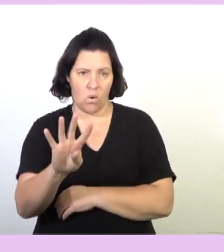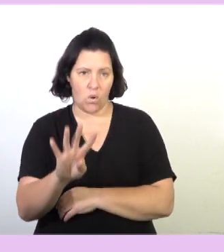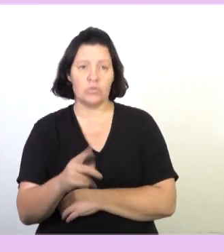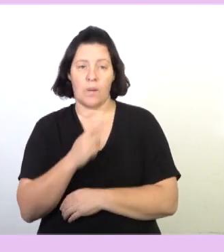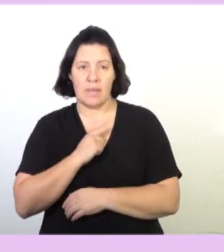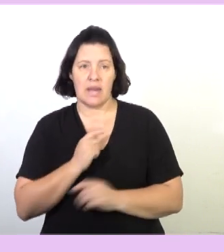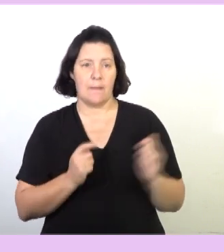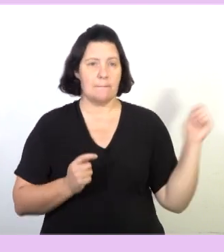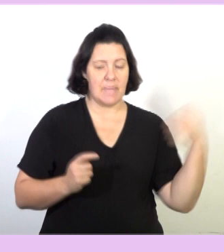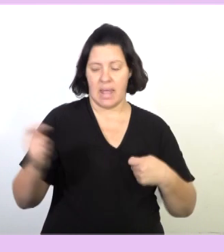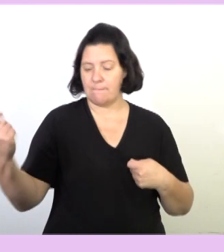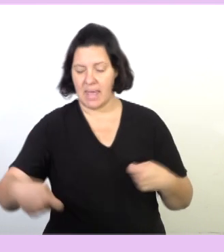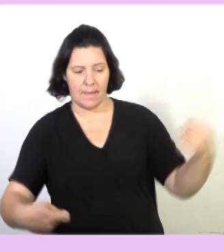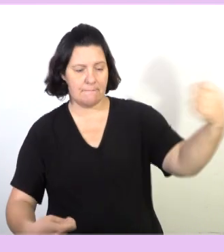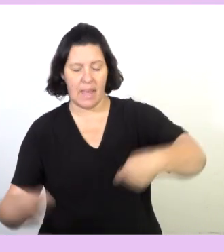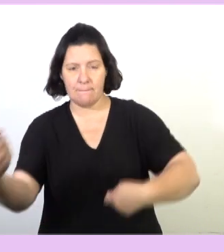be paying